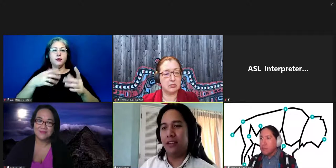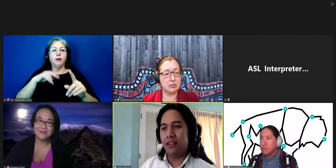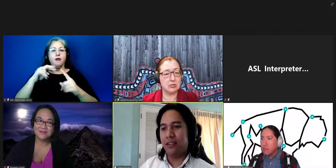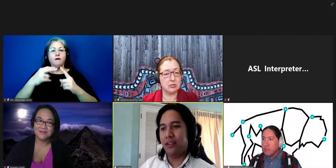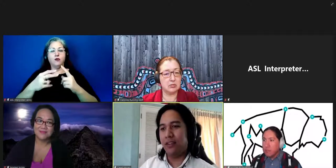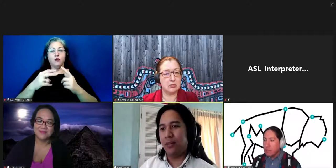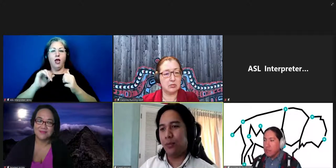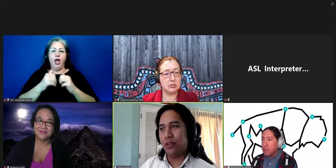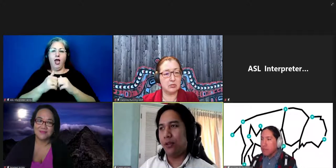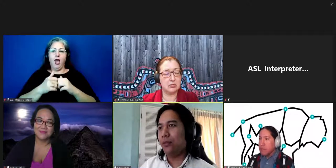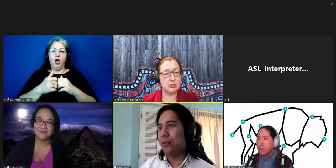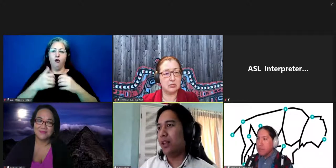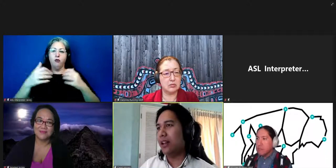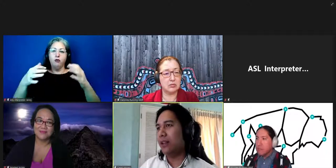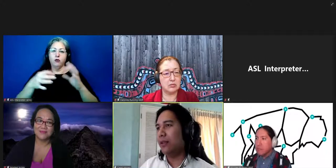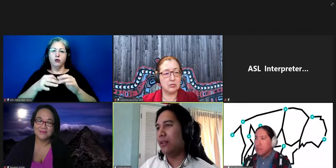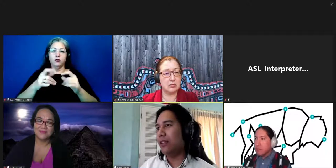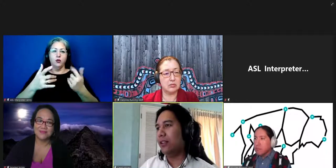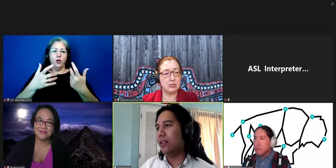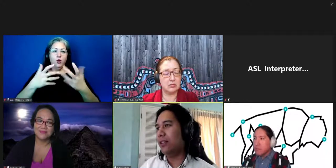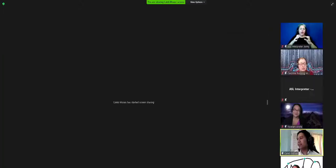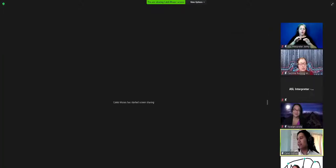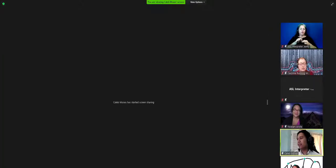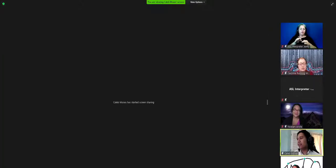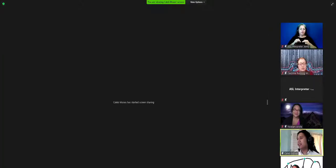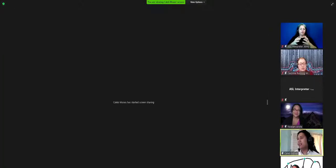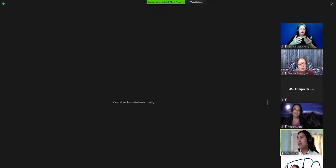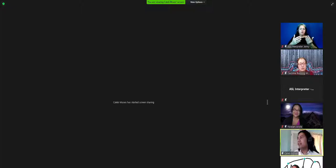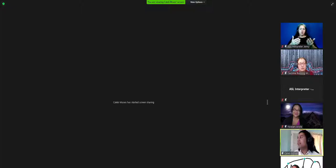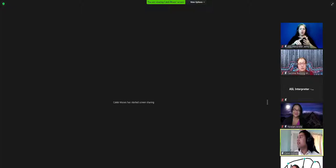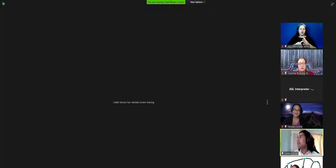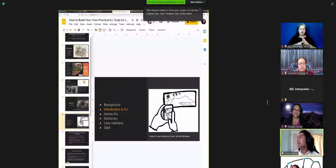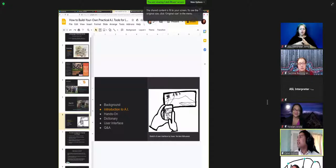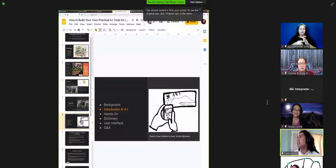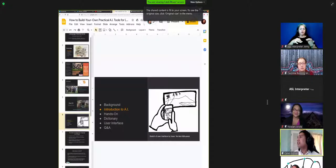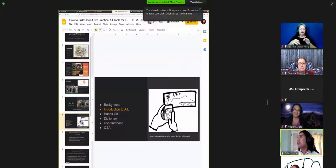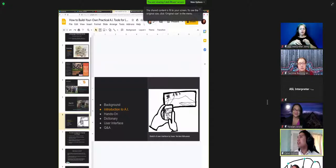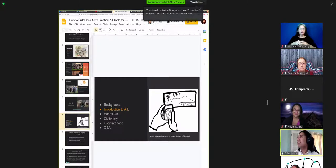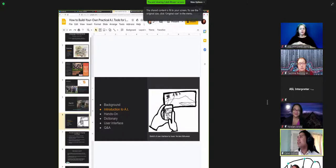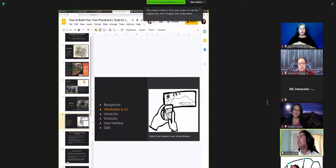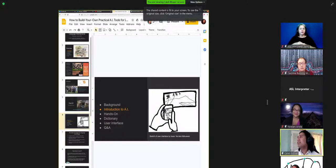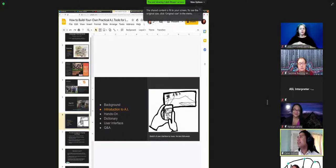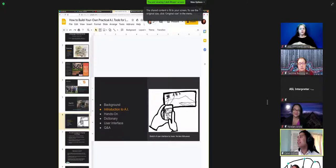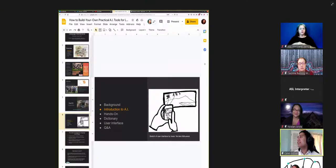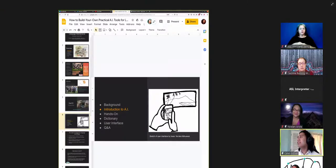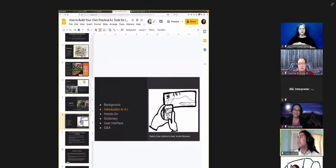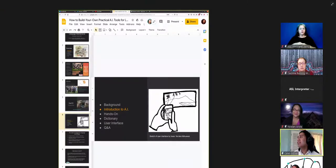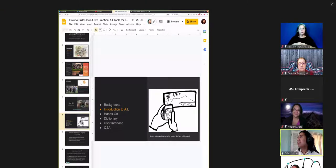all fit together. So without any further ado, let's go here.